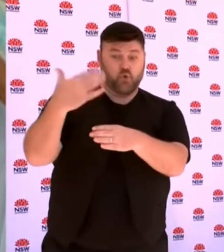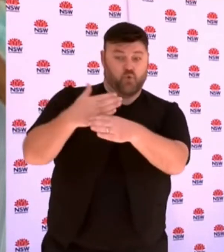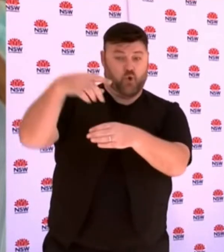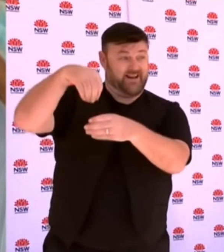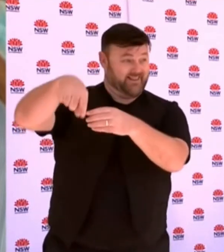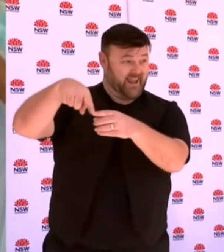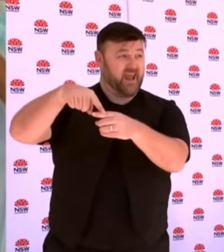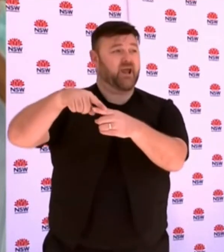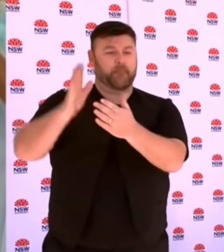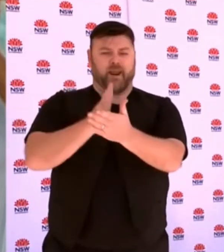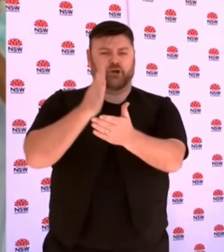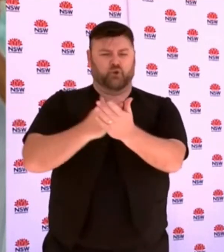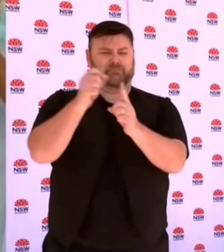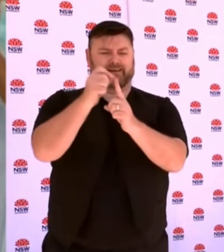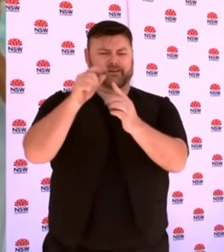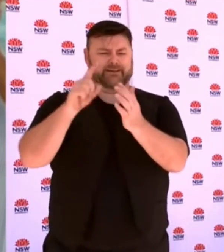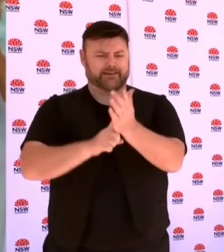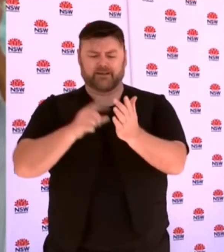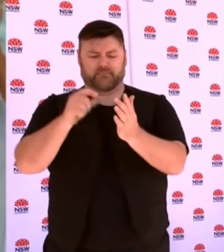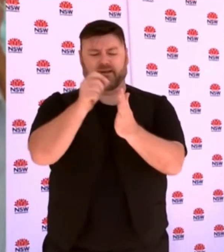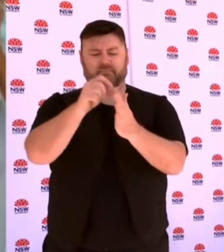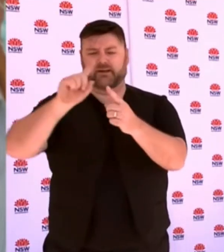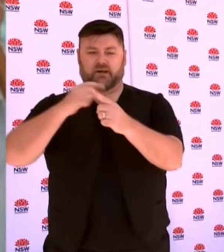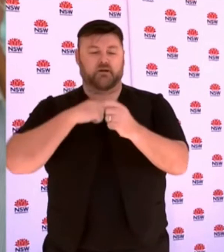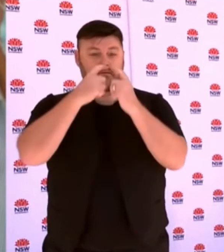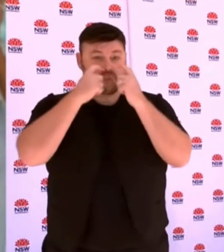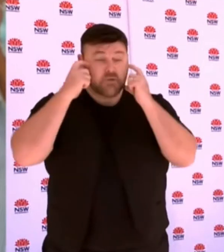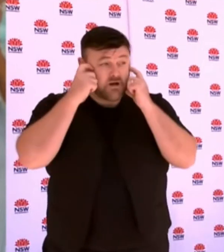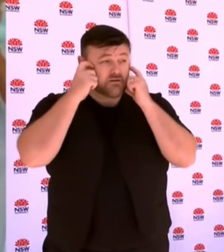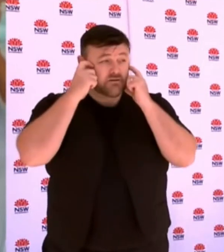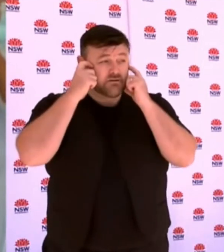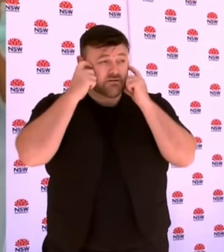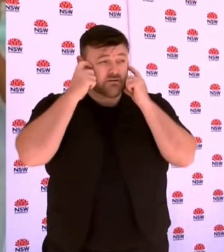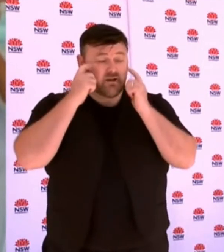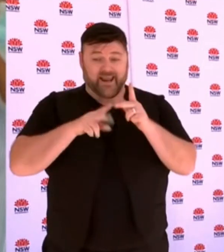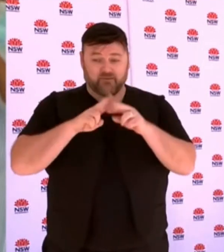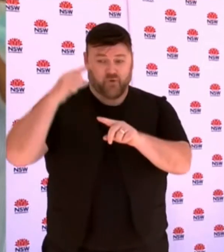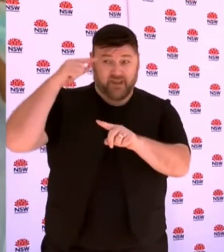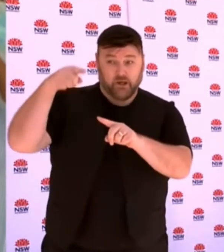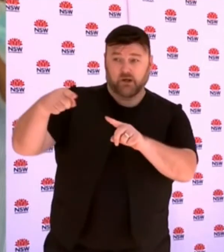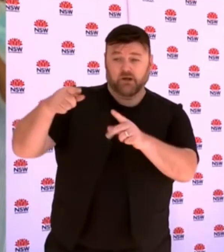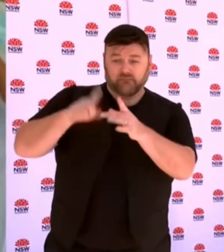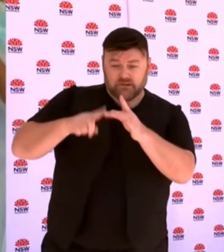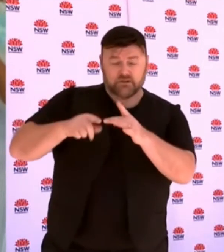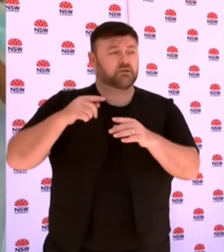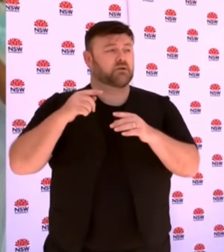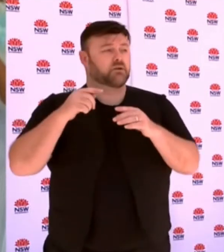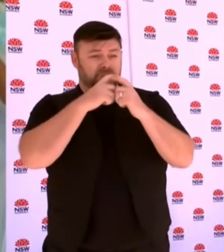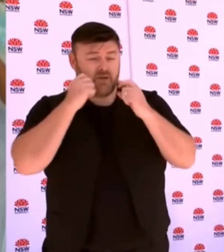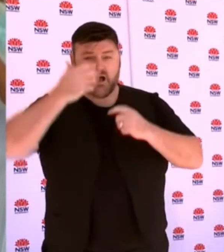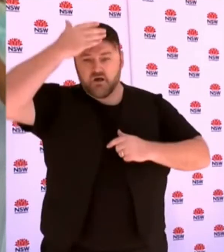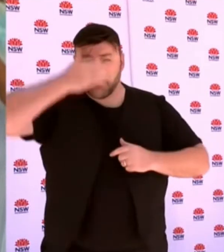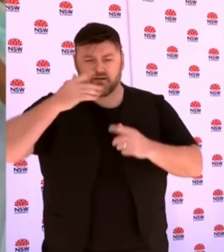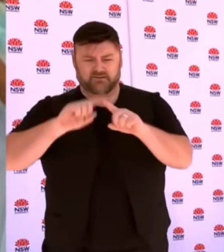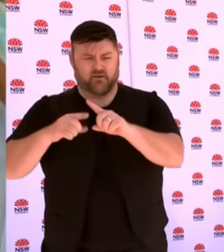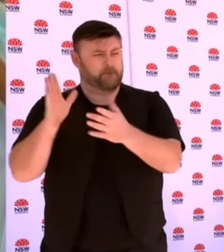wearing even upgraded PPE. You've got to assume at any time a patient could be infectious. All of those procedures are put